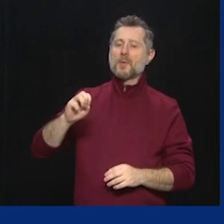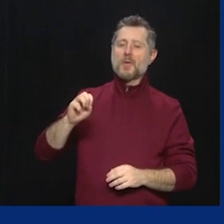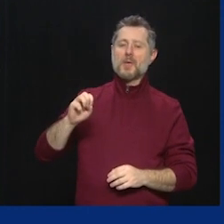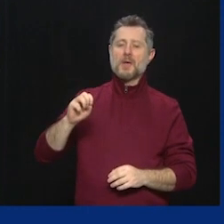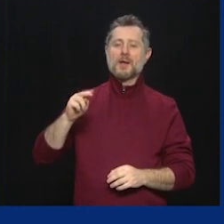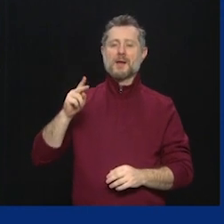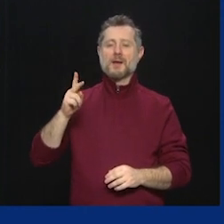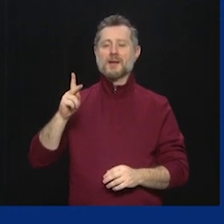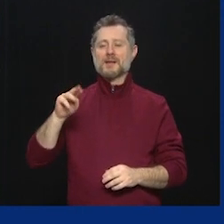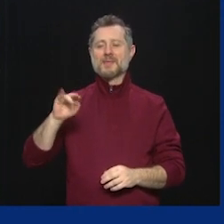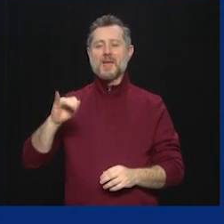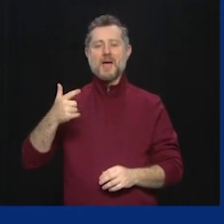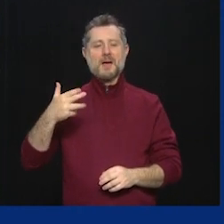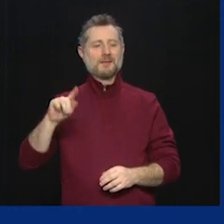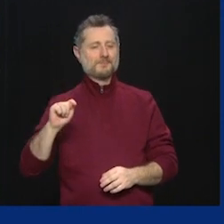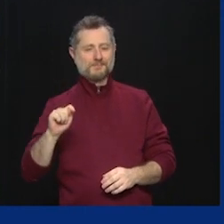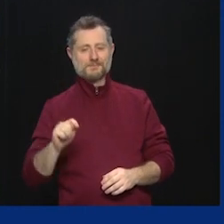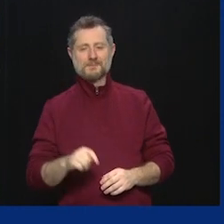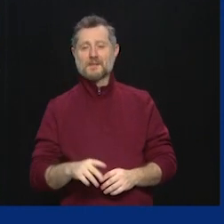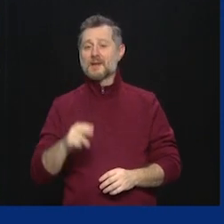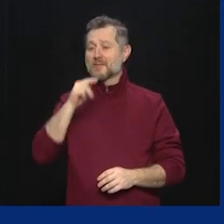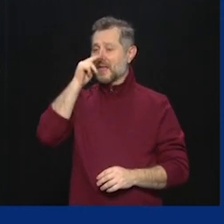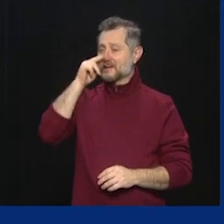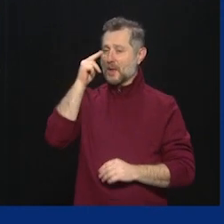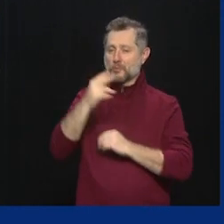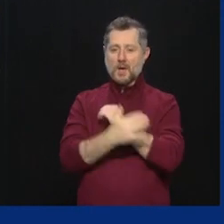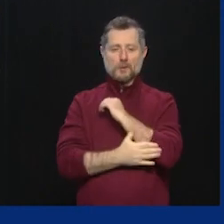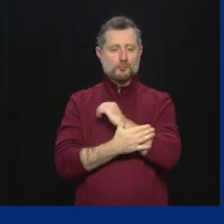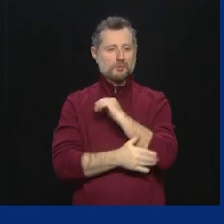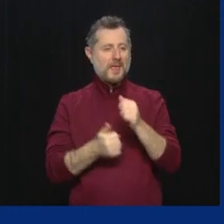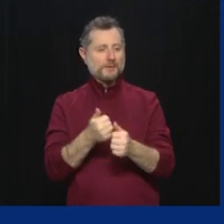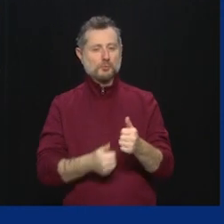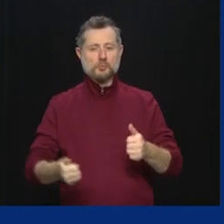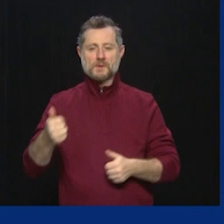Nassau County Executive, Laura Curran.